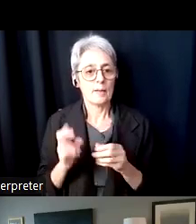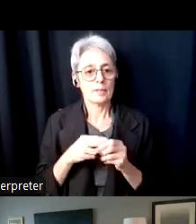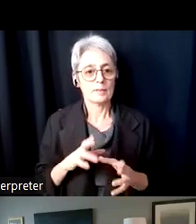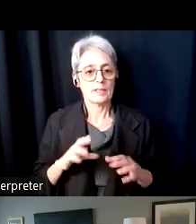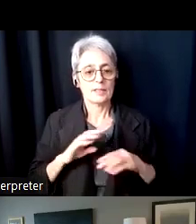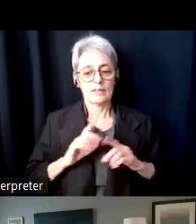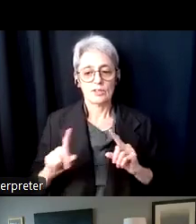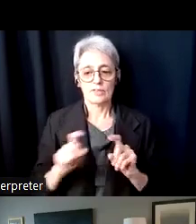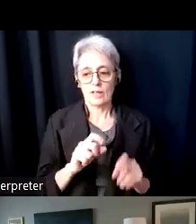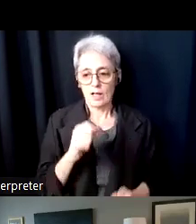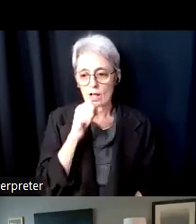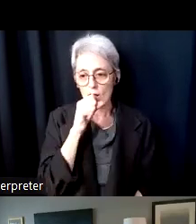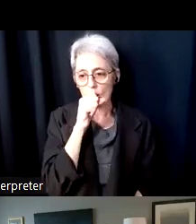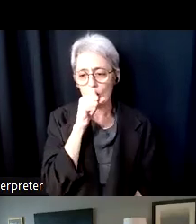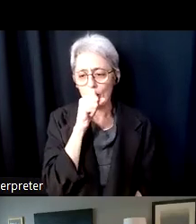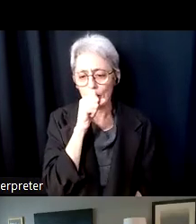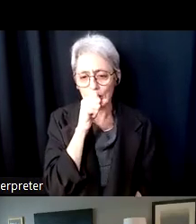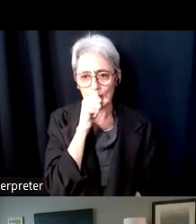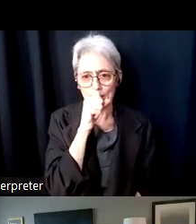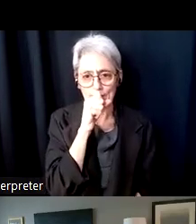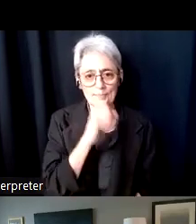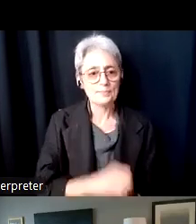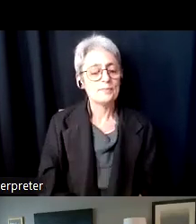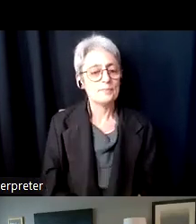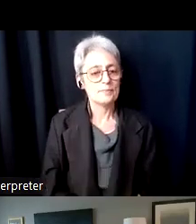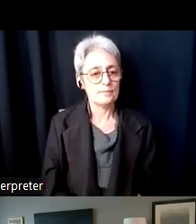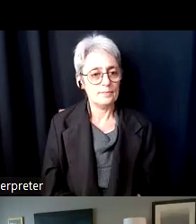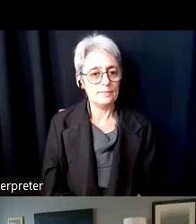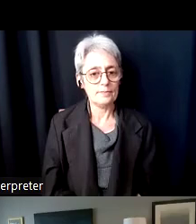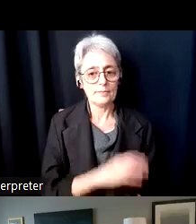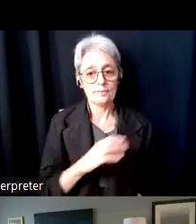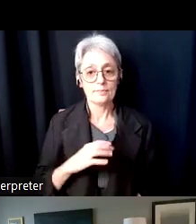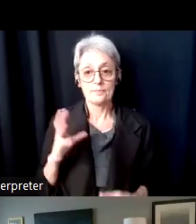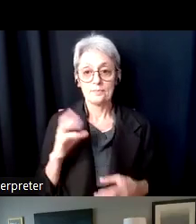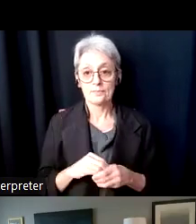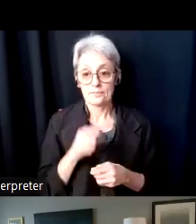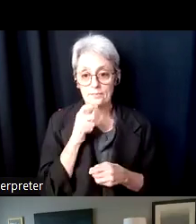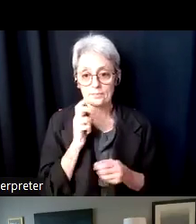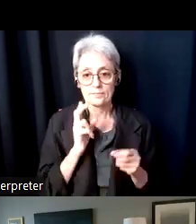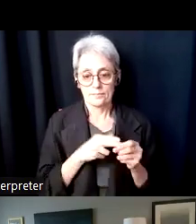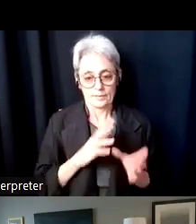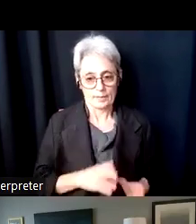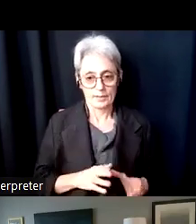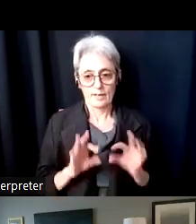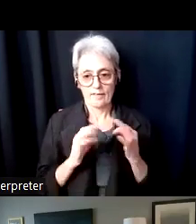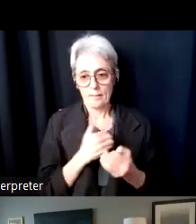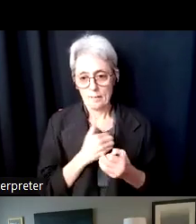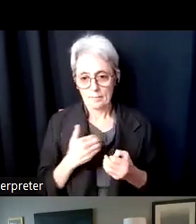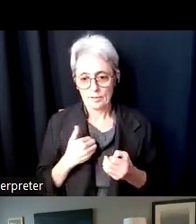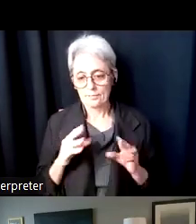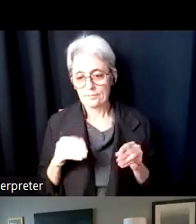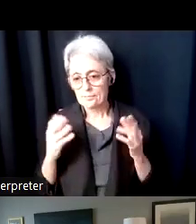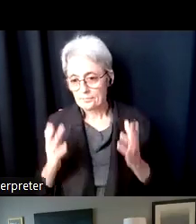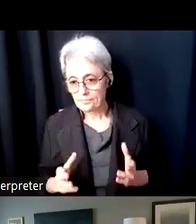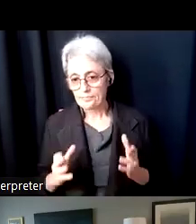surveys. The committee includes participants, their family members, providers,